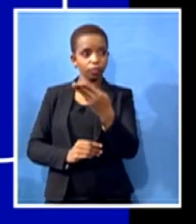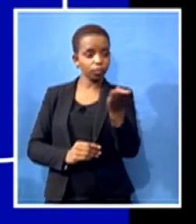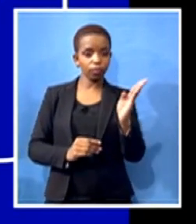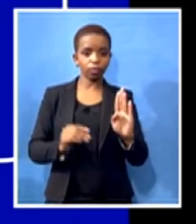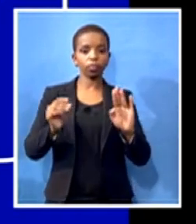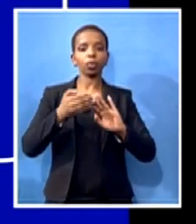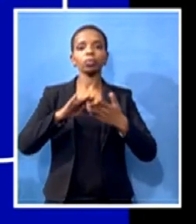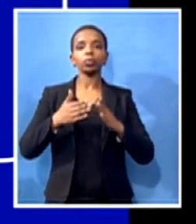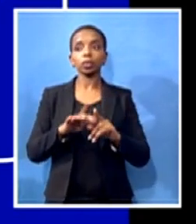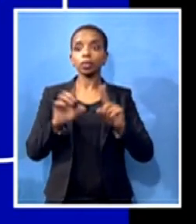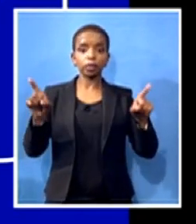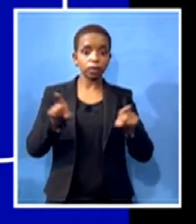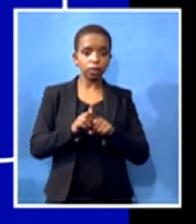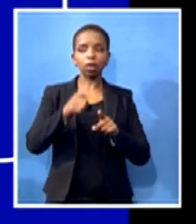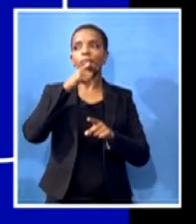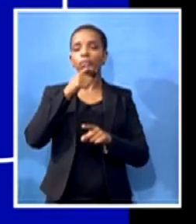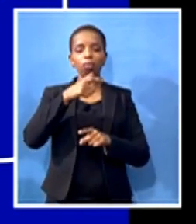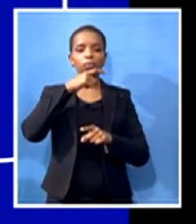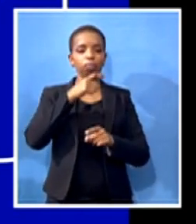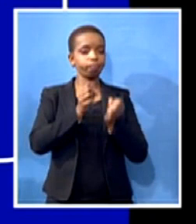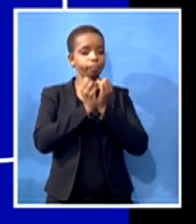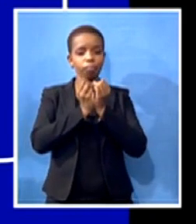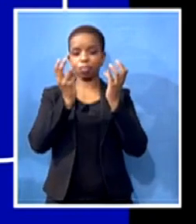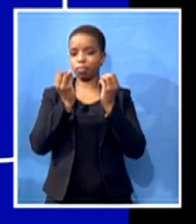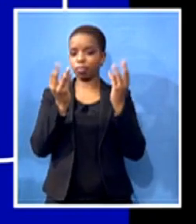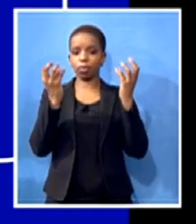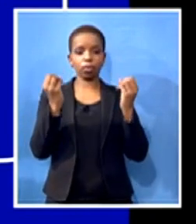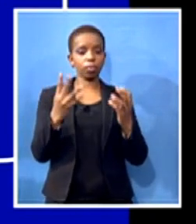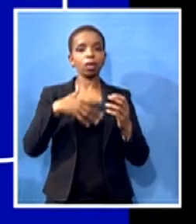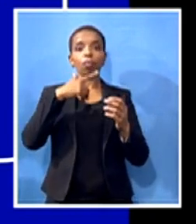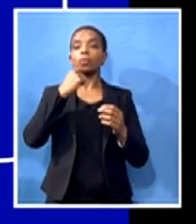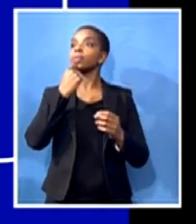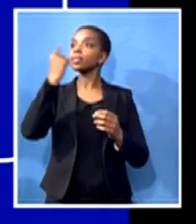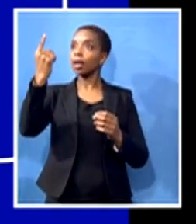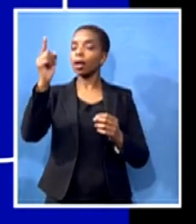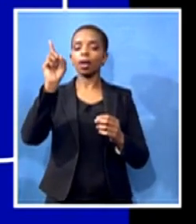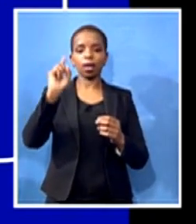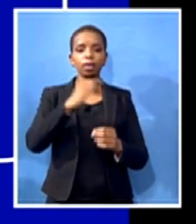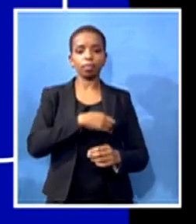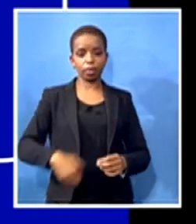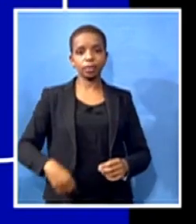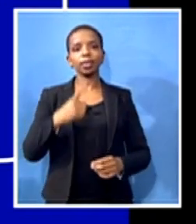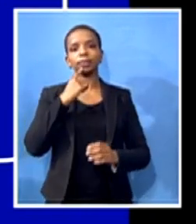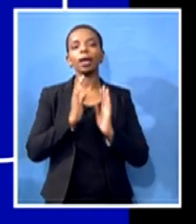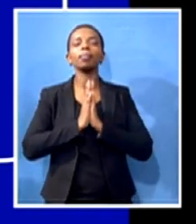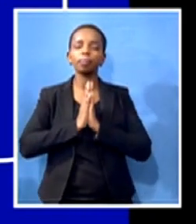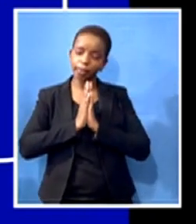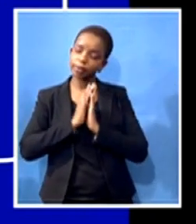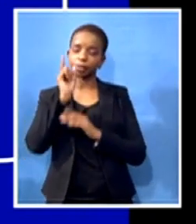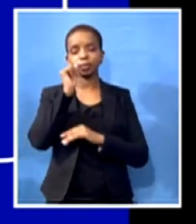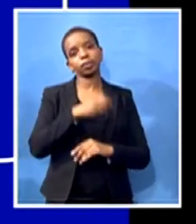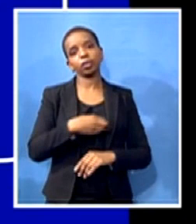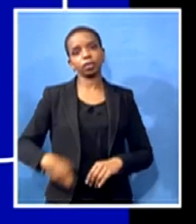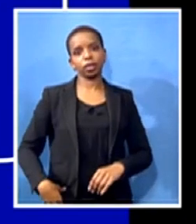many messages to the president. Please, Mr. President, endure. We didn't change the spelling.